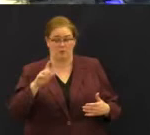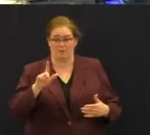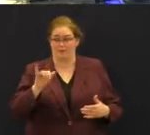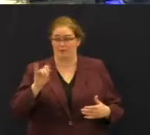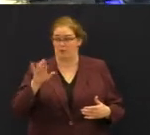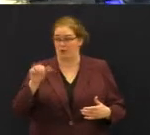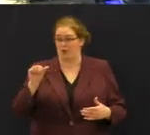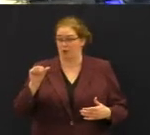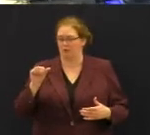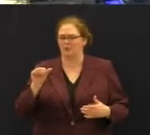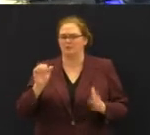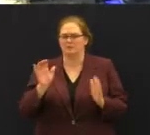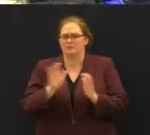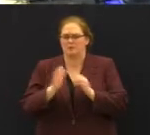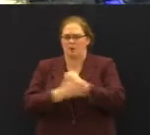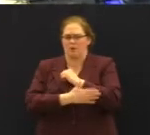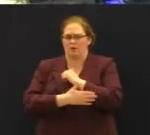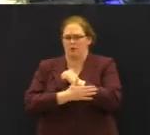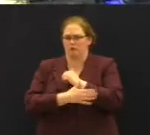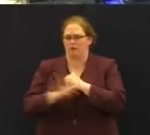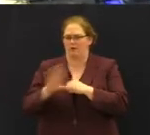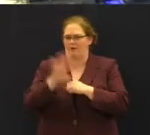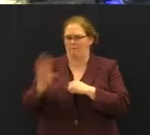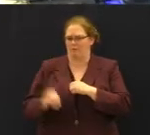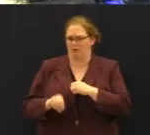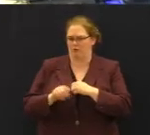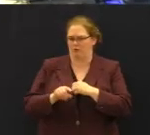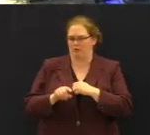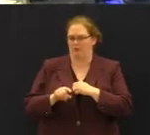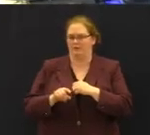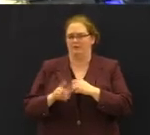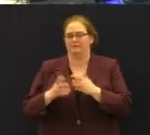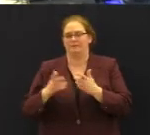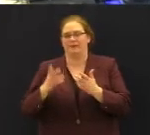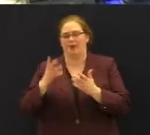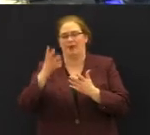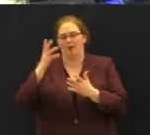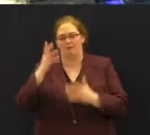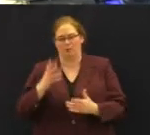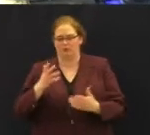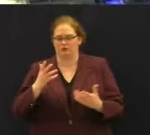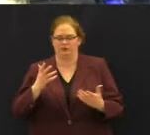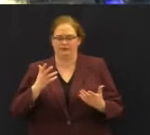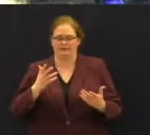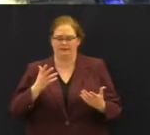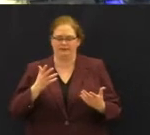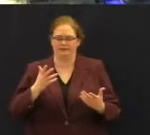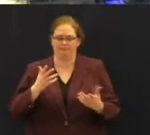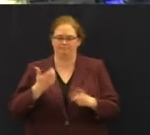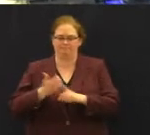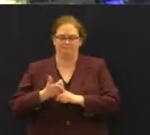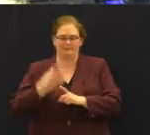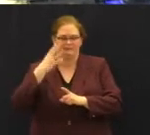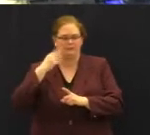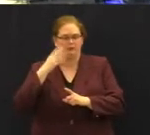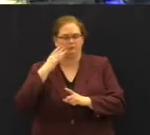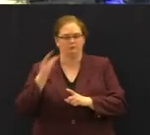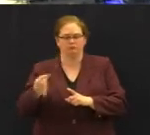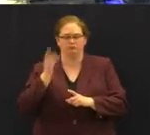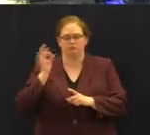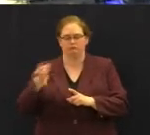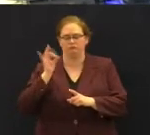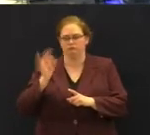is a small country in Africa that unfortunately just went through a terrible,